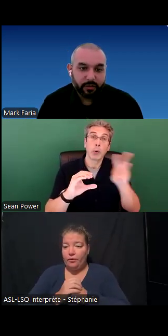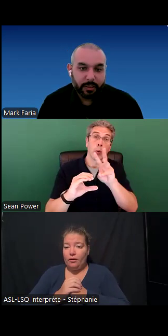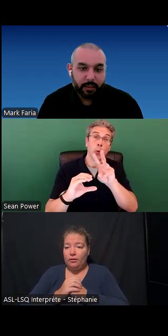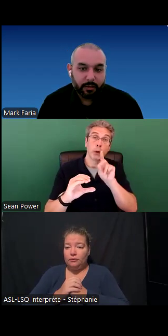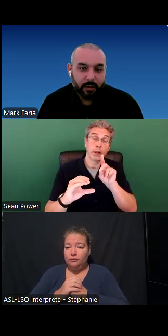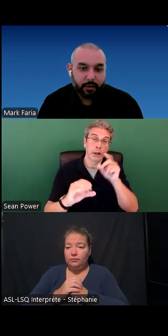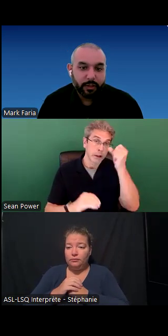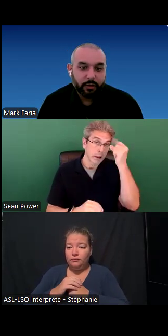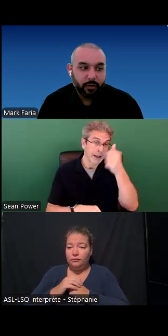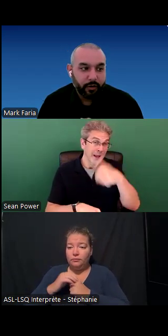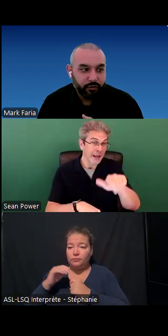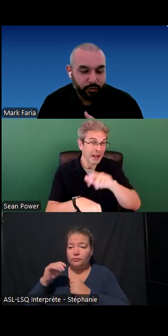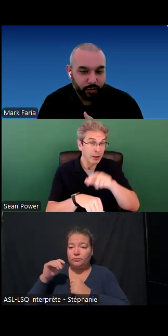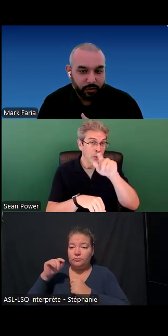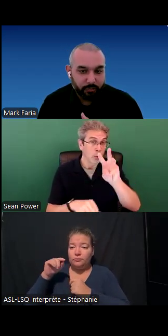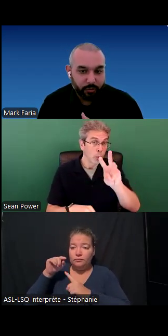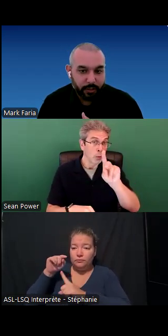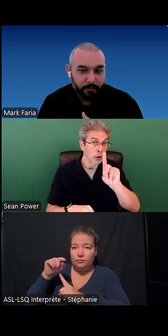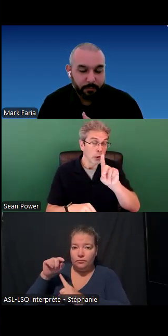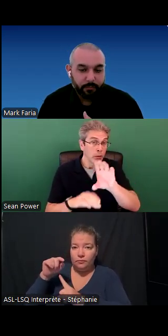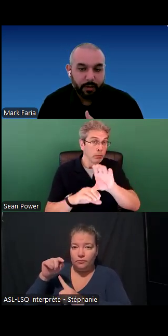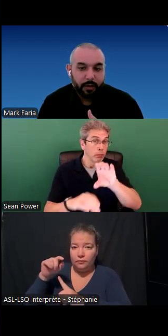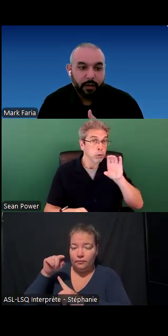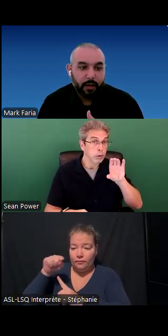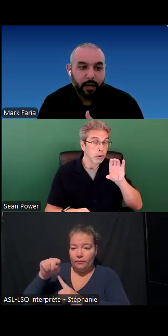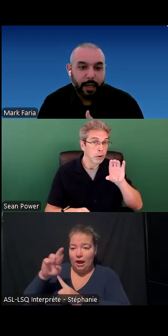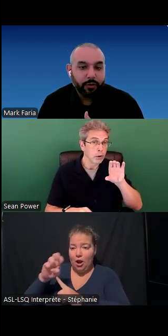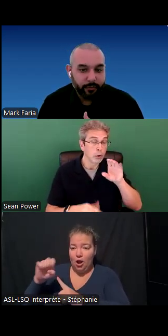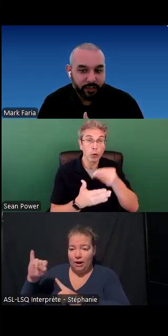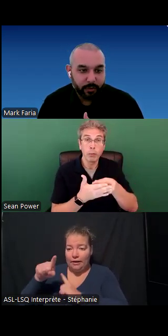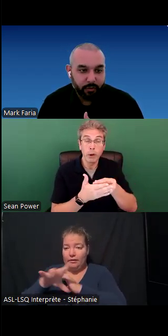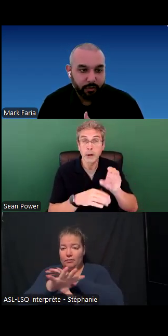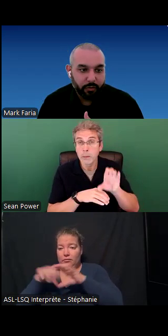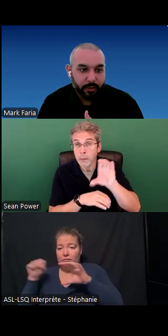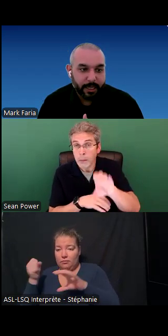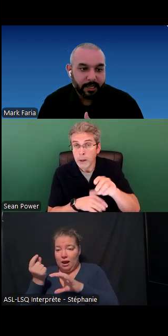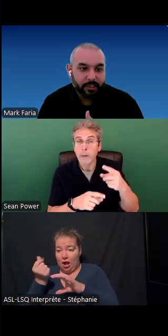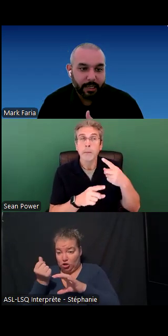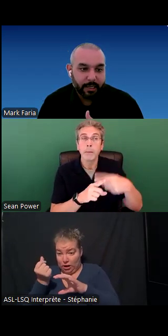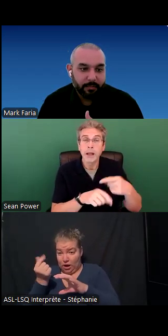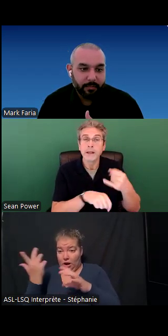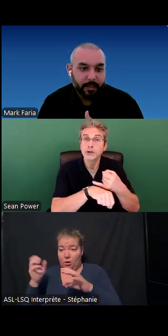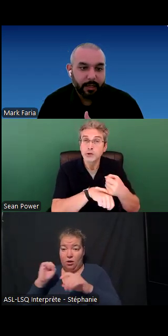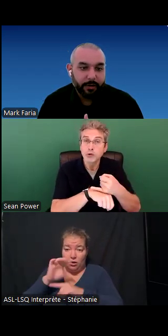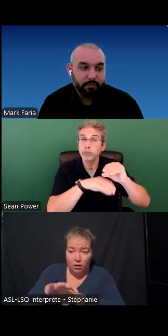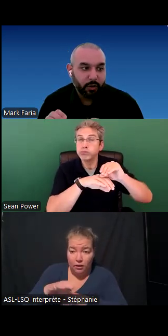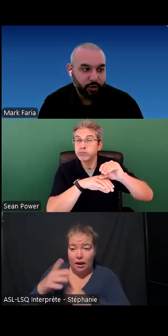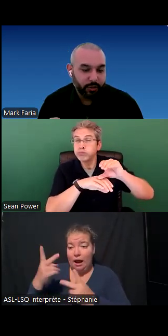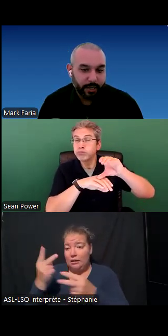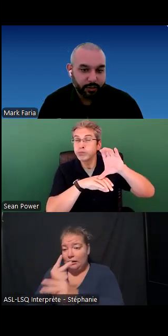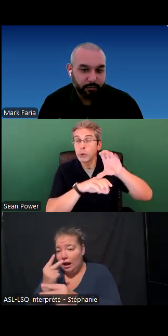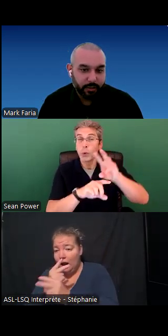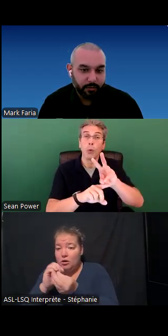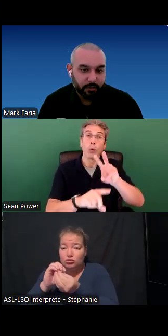the RSP, including your contributions that you put in and your investment growth, are taxed as income at your